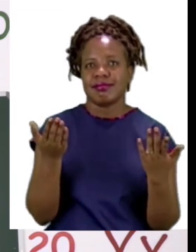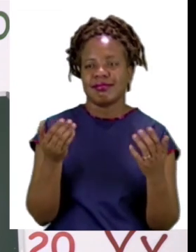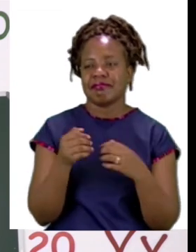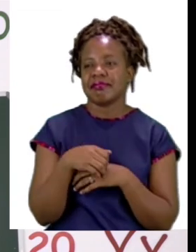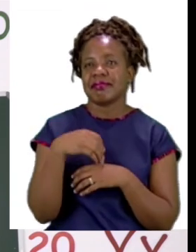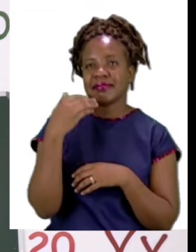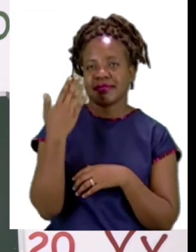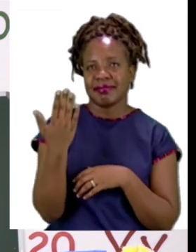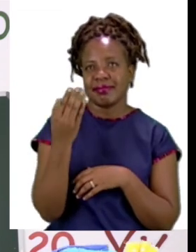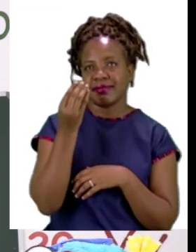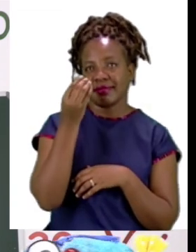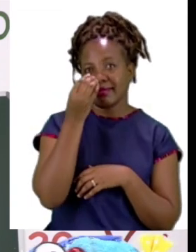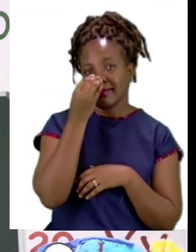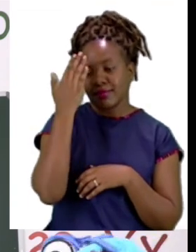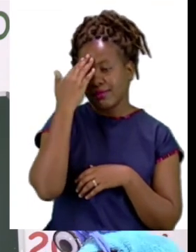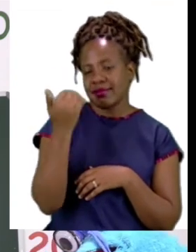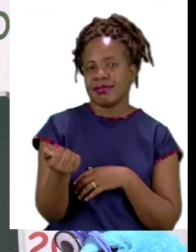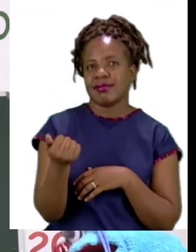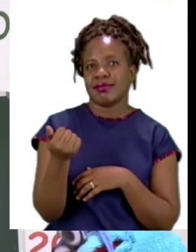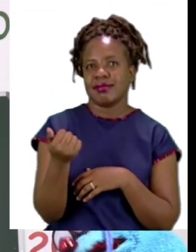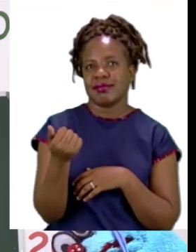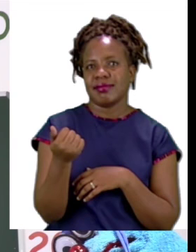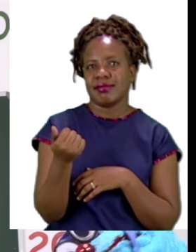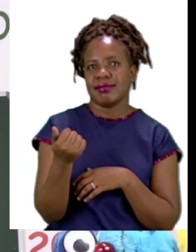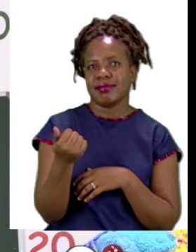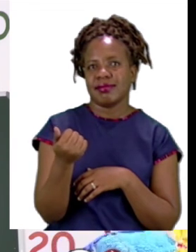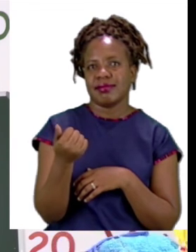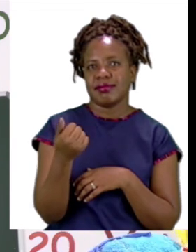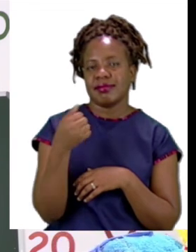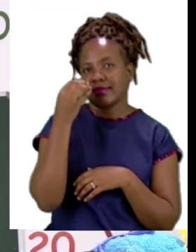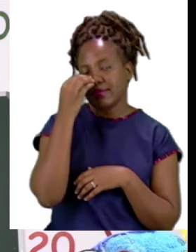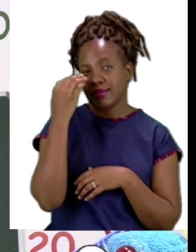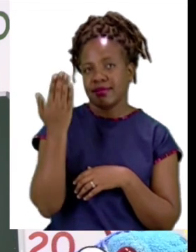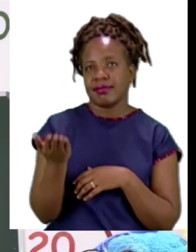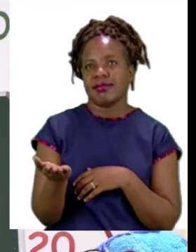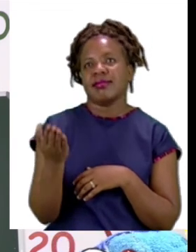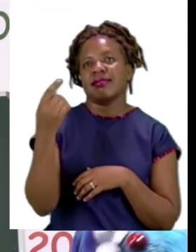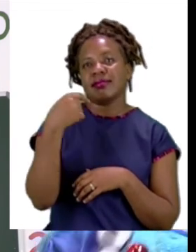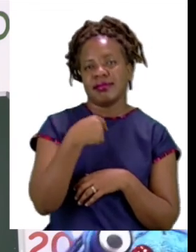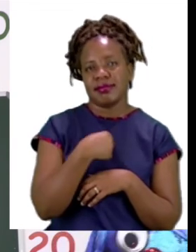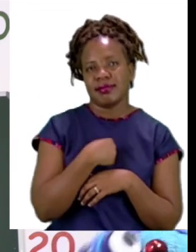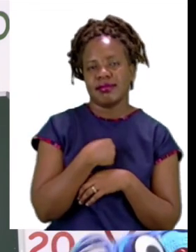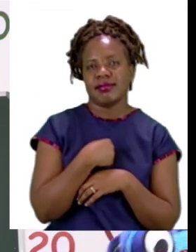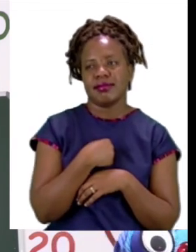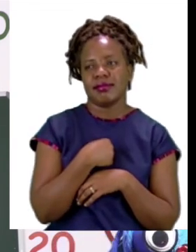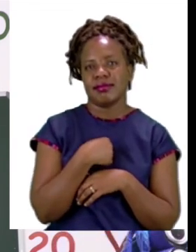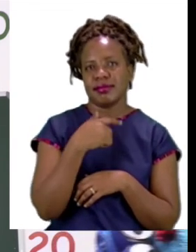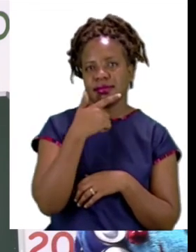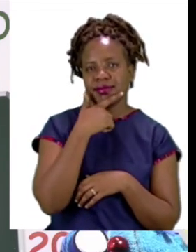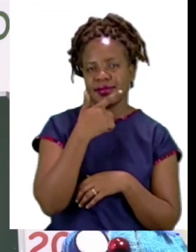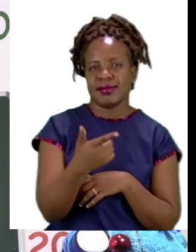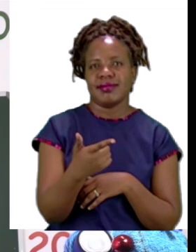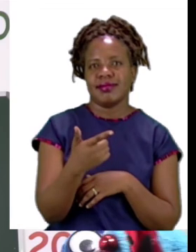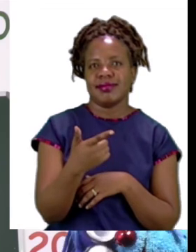There he is. Hello, Sashi. So, from Sashi and I, we would like to say thank